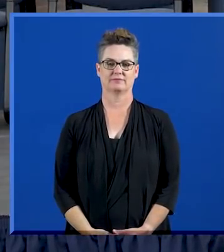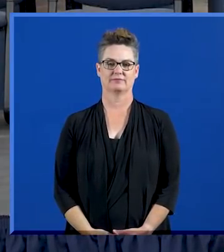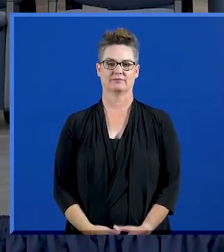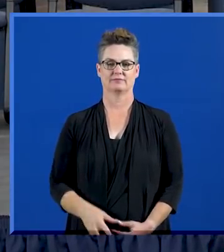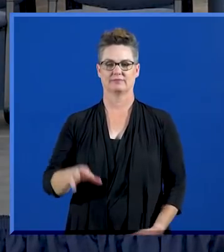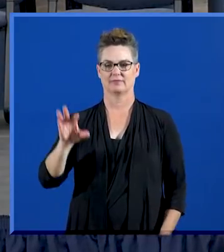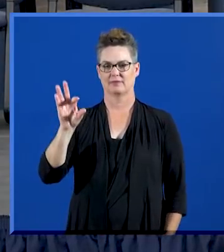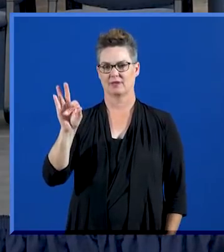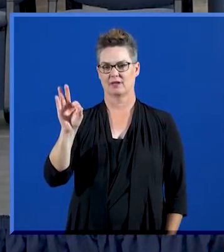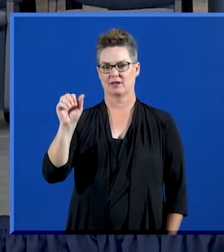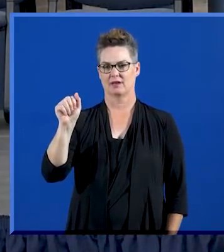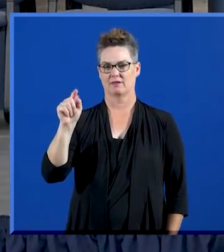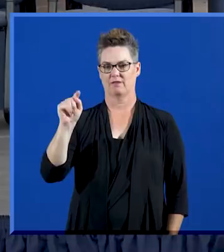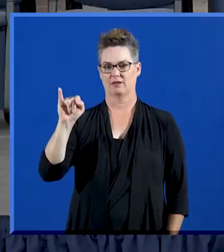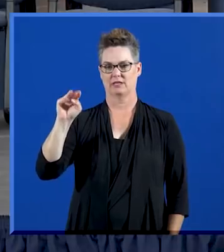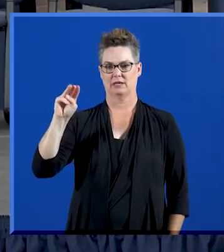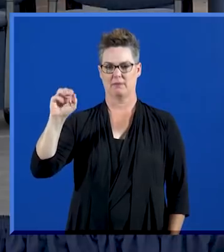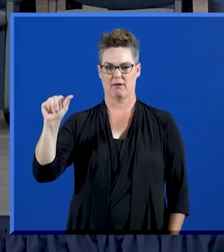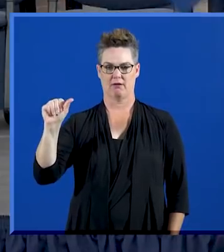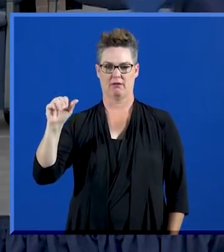Fatima Camacho.